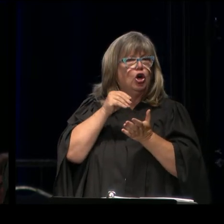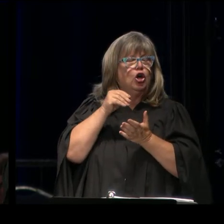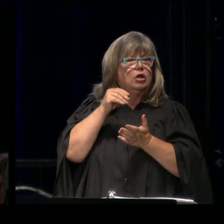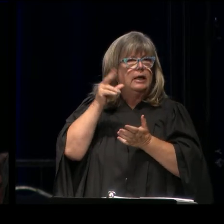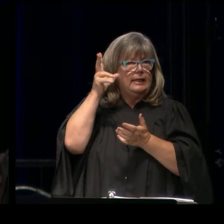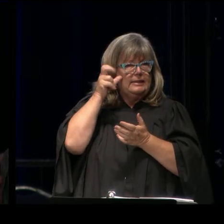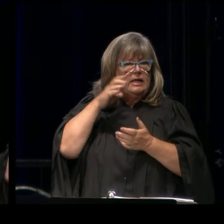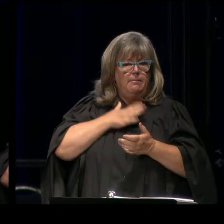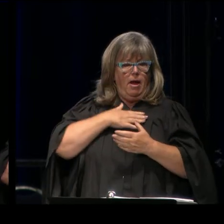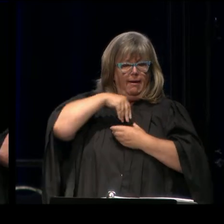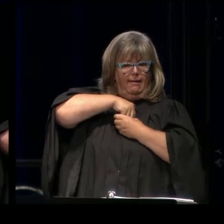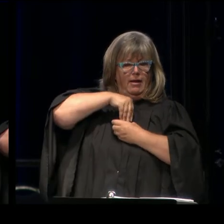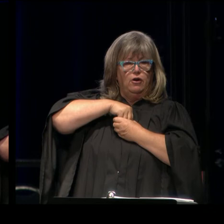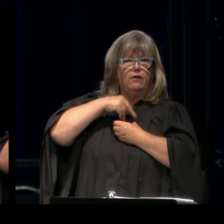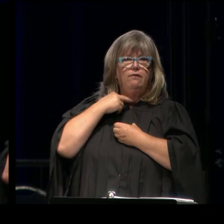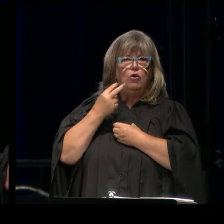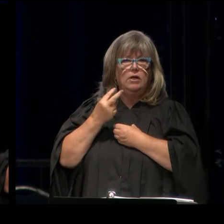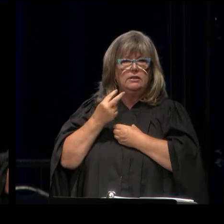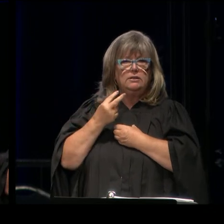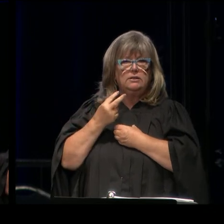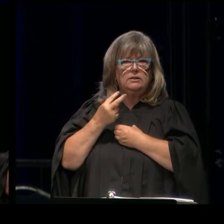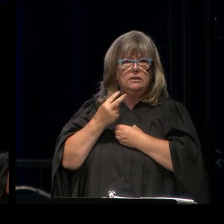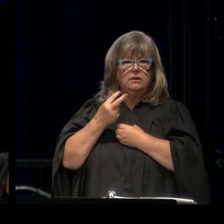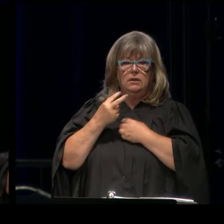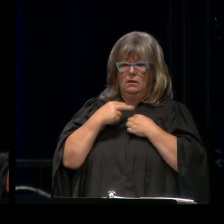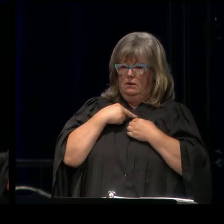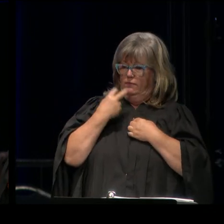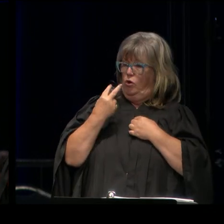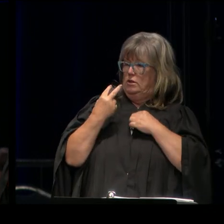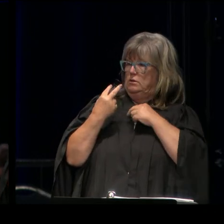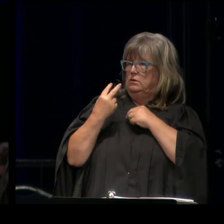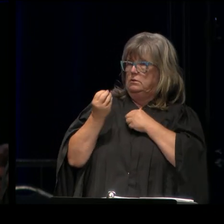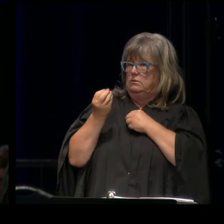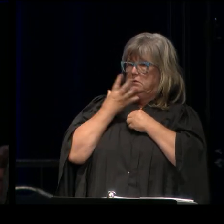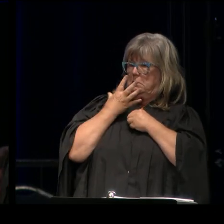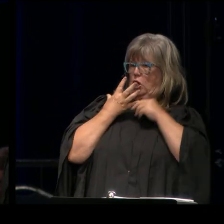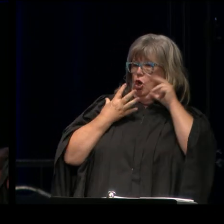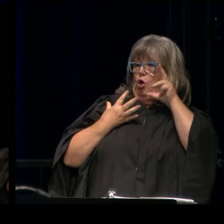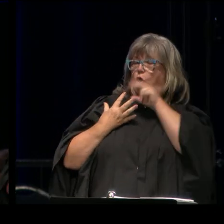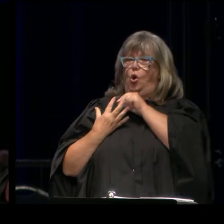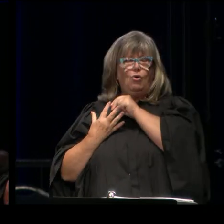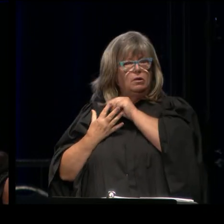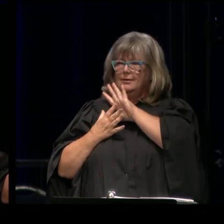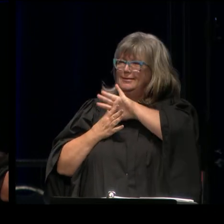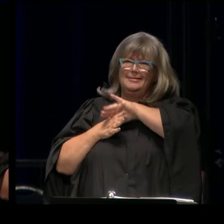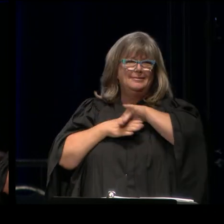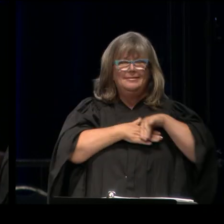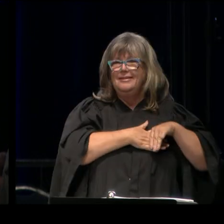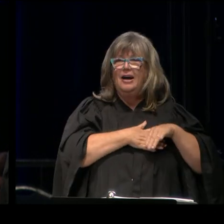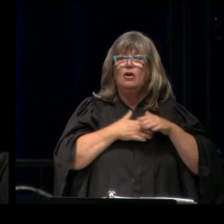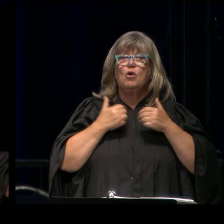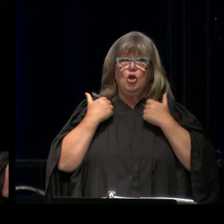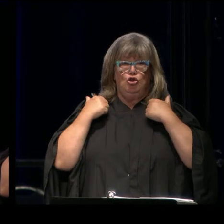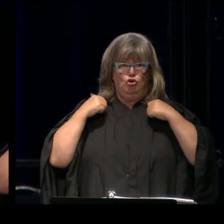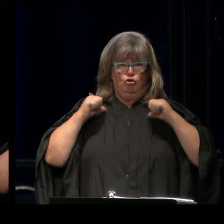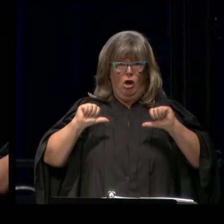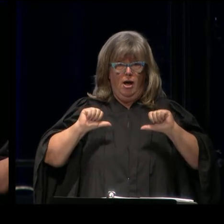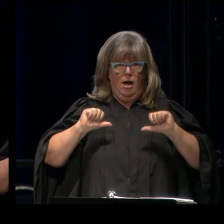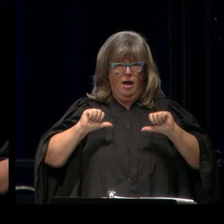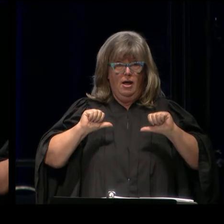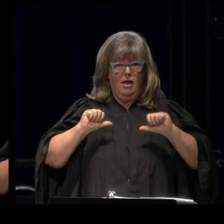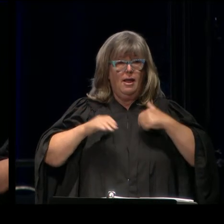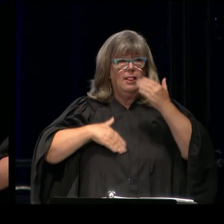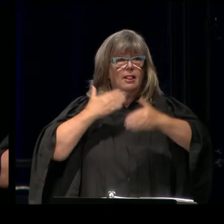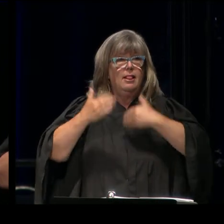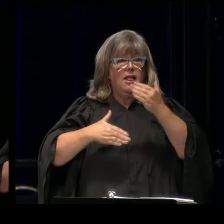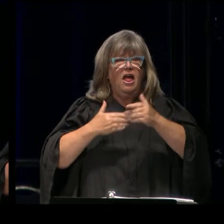says. Don't say no. After you try, then you can decide if you want to say no or